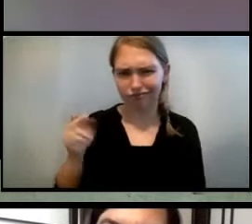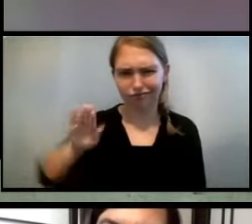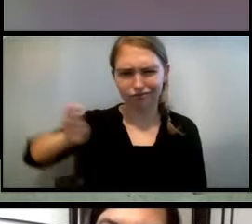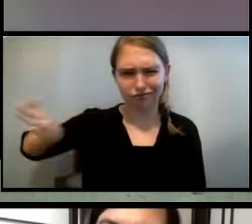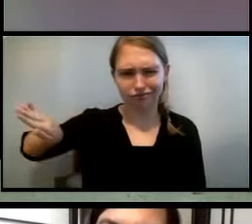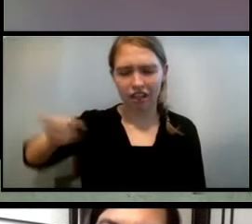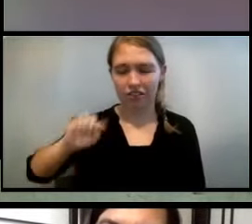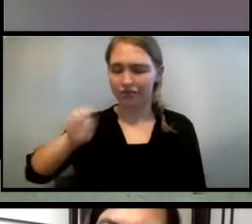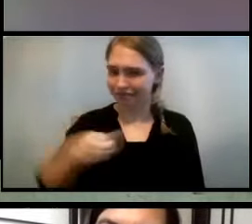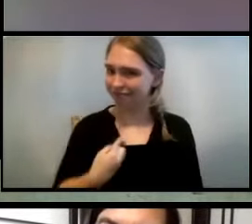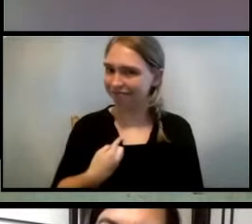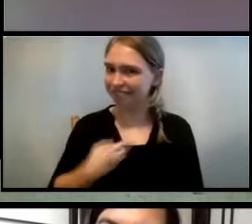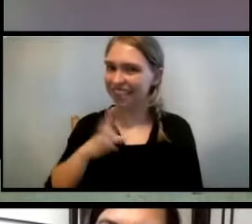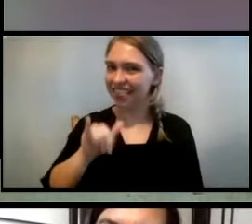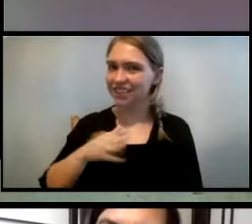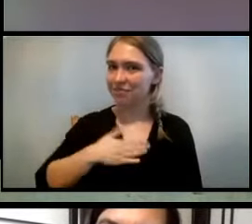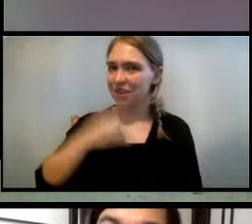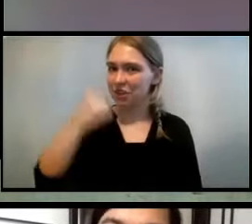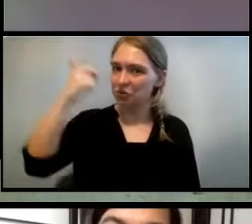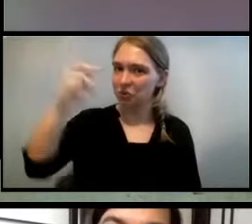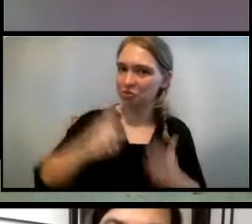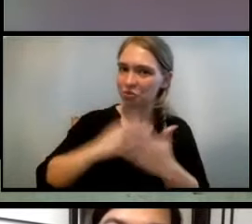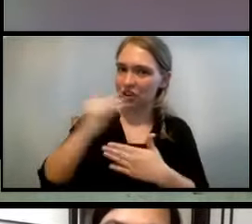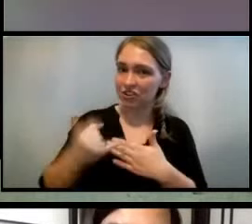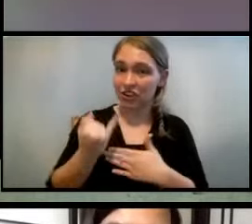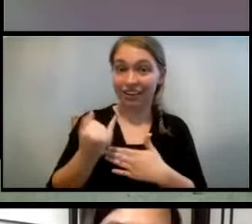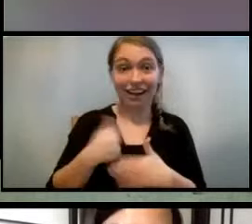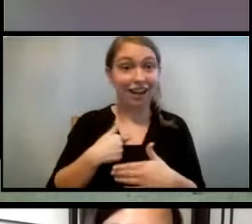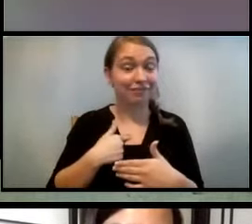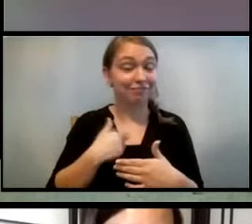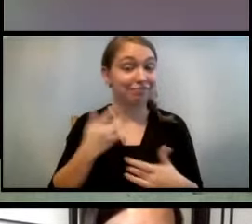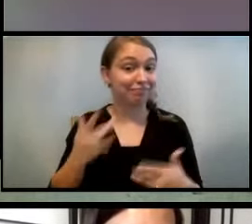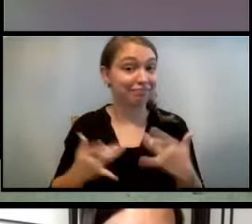dream project right there. And I'm going to live that dream.